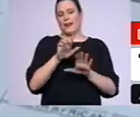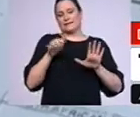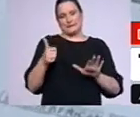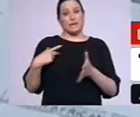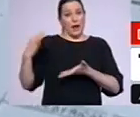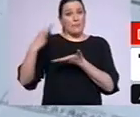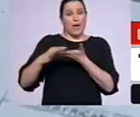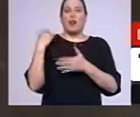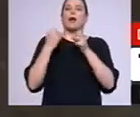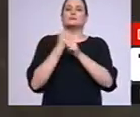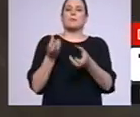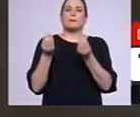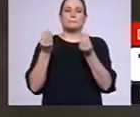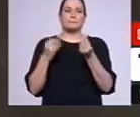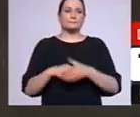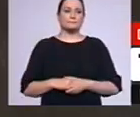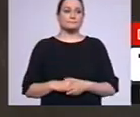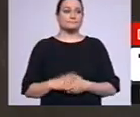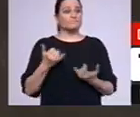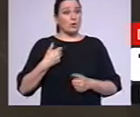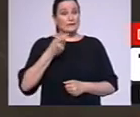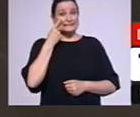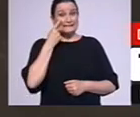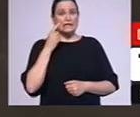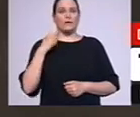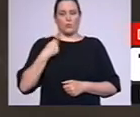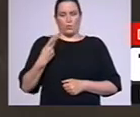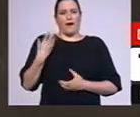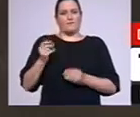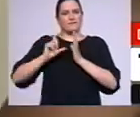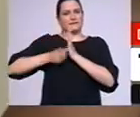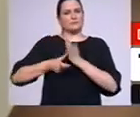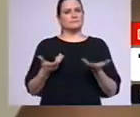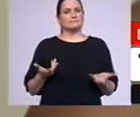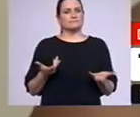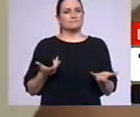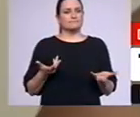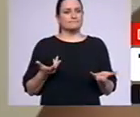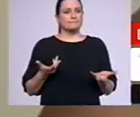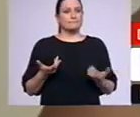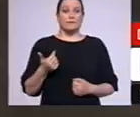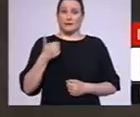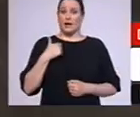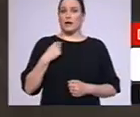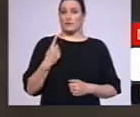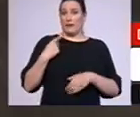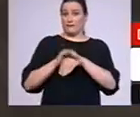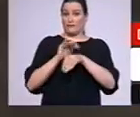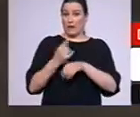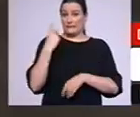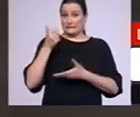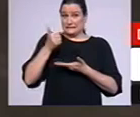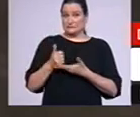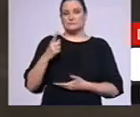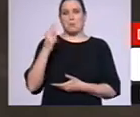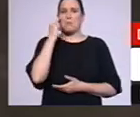year. Jongango sinama disability, nangu nomnyemva kwami naye akaboni une disability yamehlo, nama nikwazi uhamba.